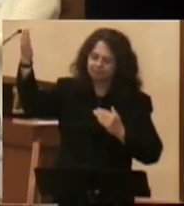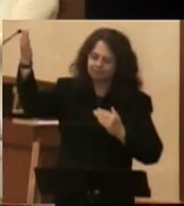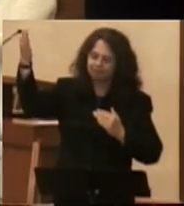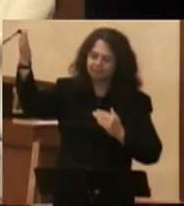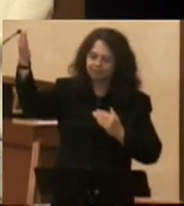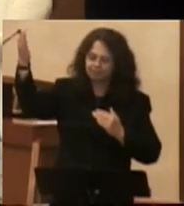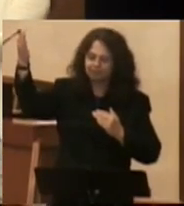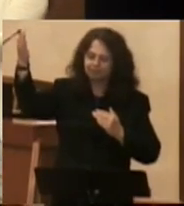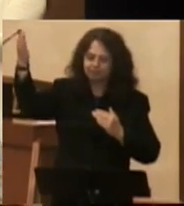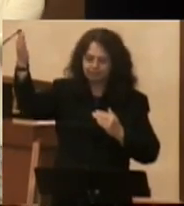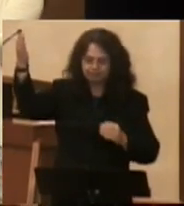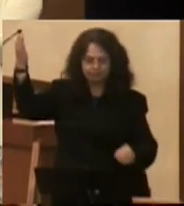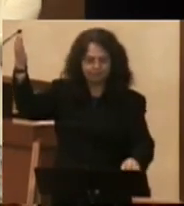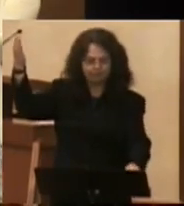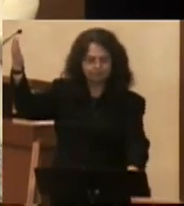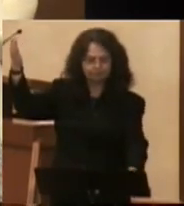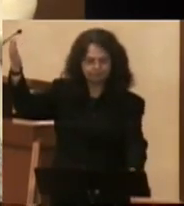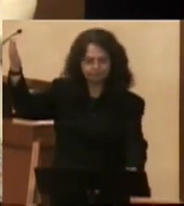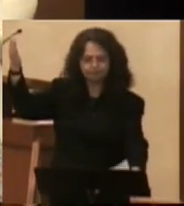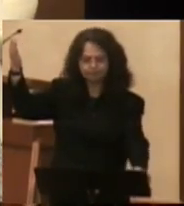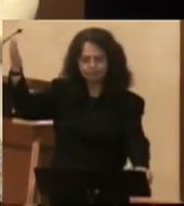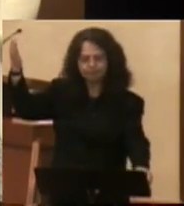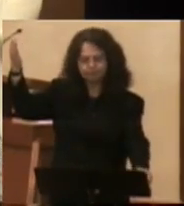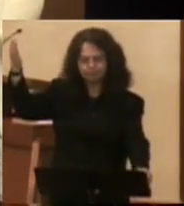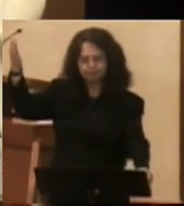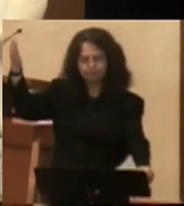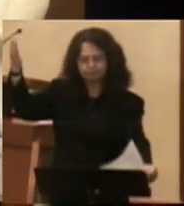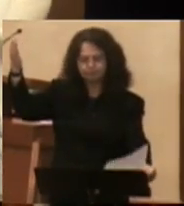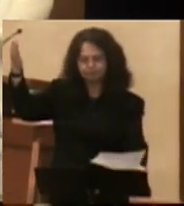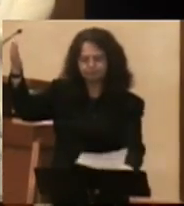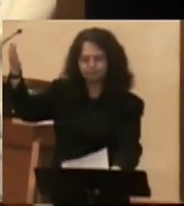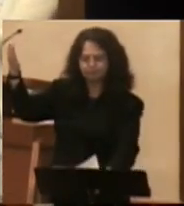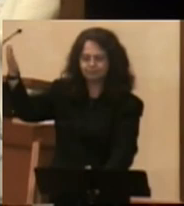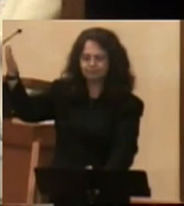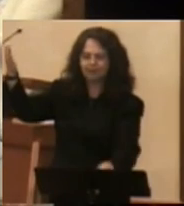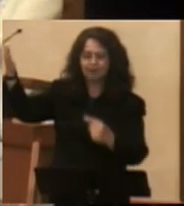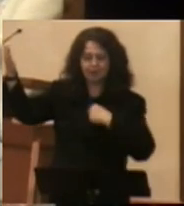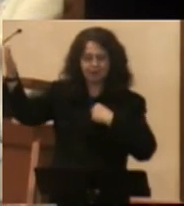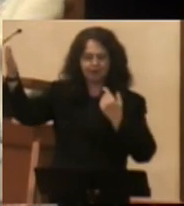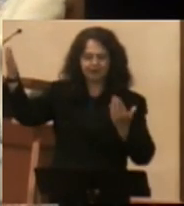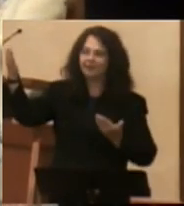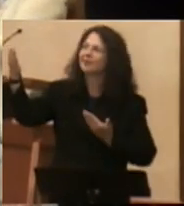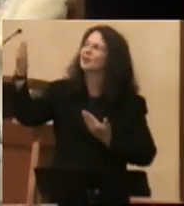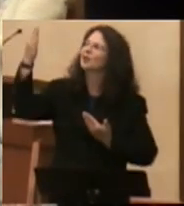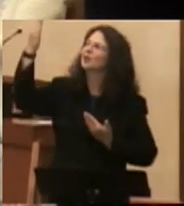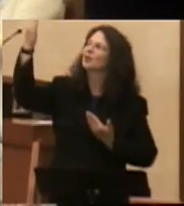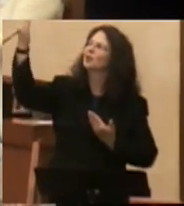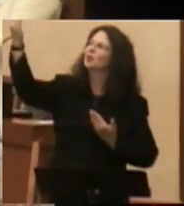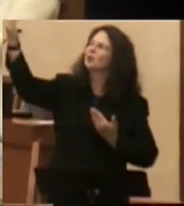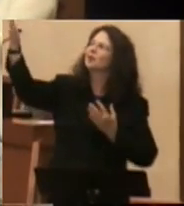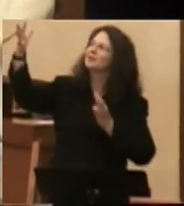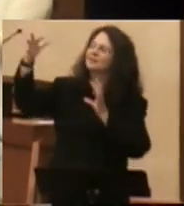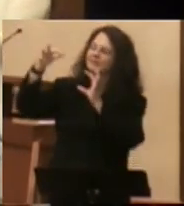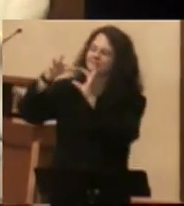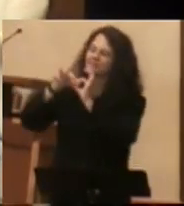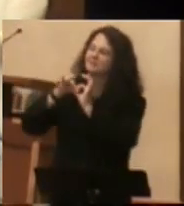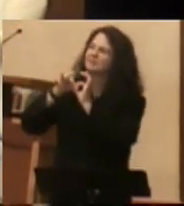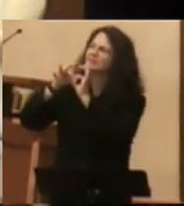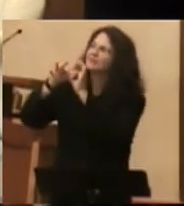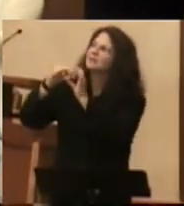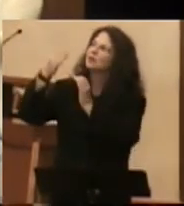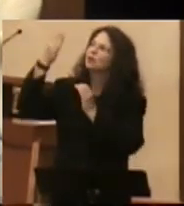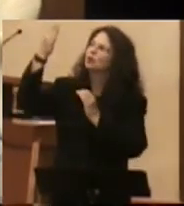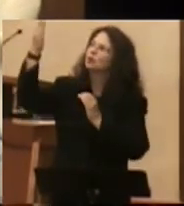and where I am, there you shall be, and you